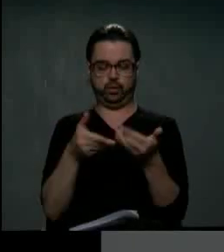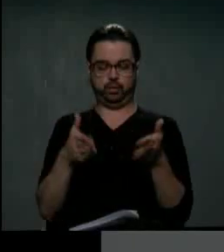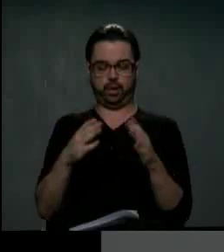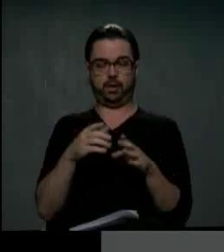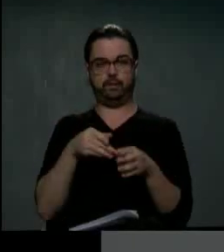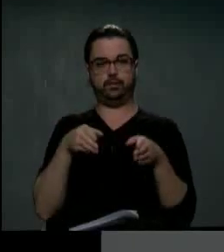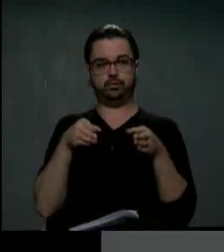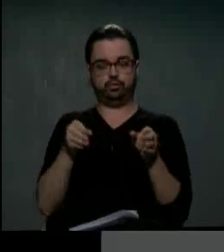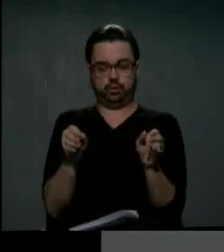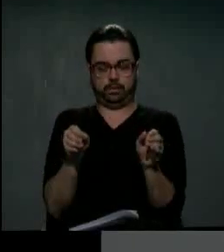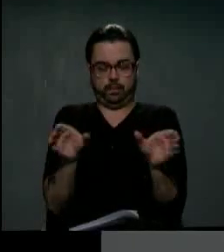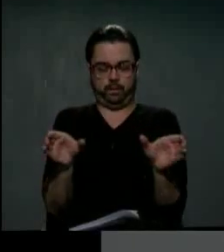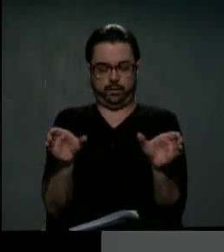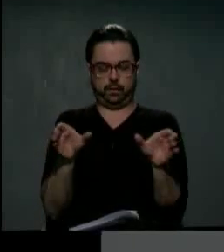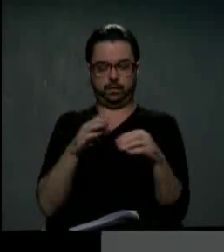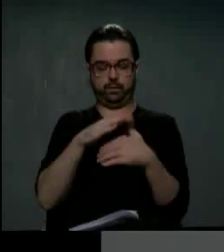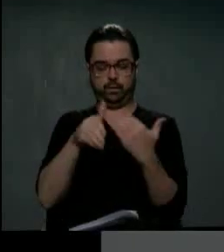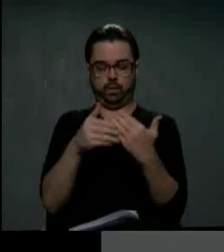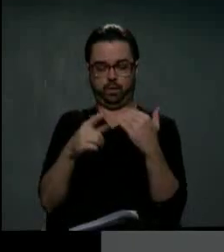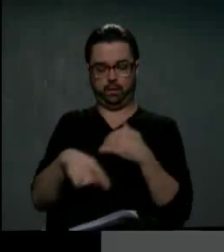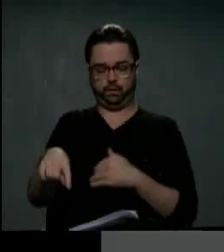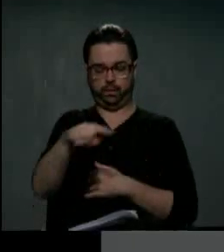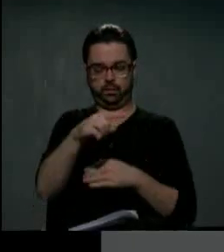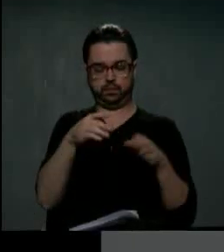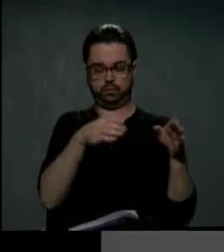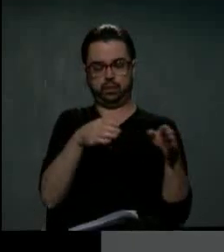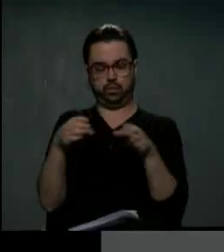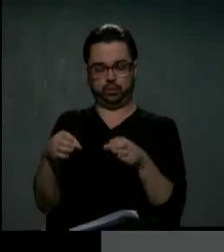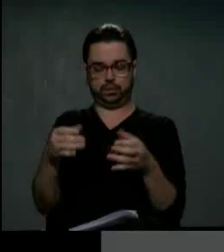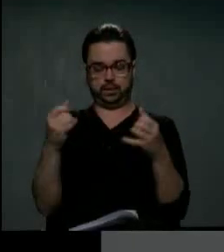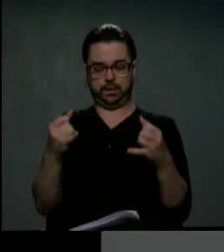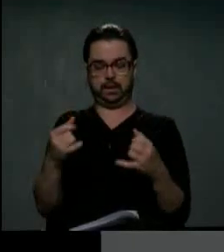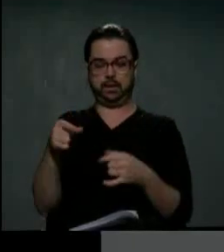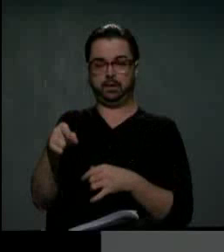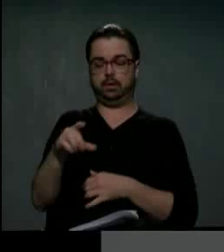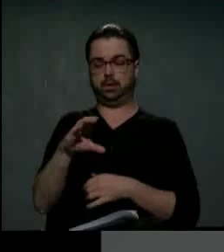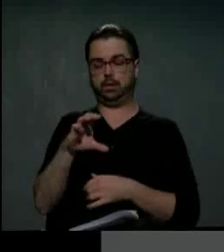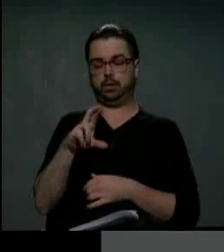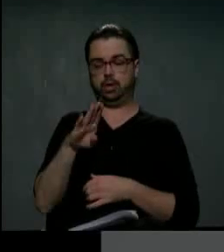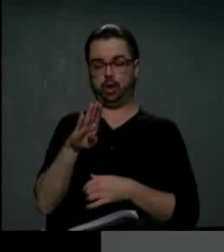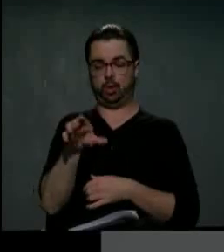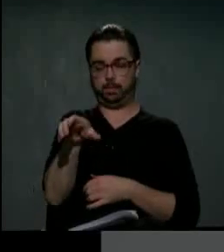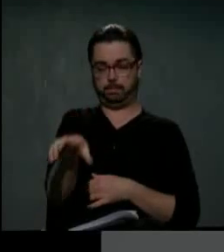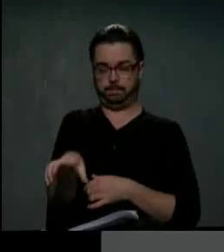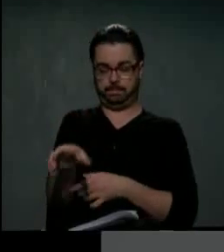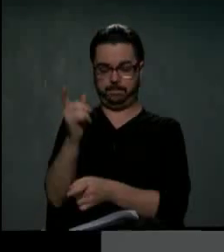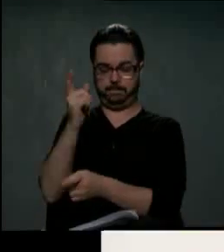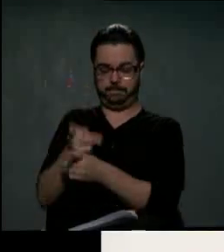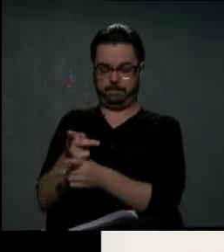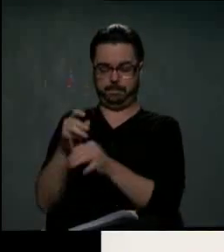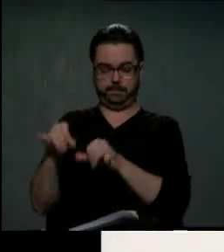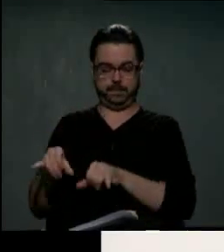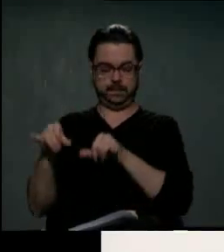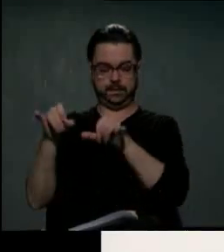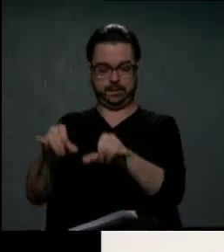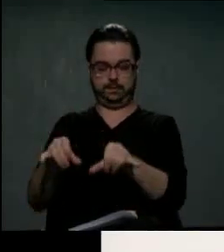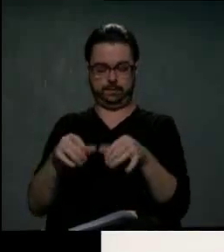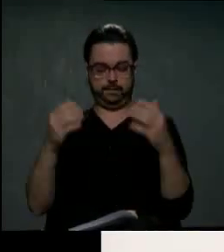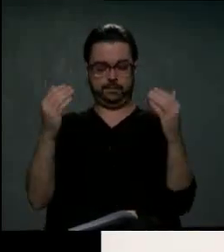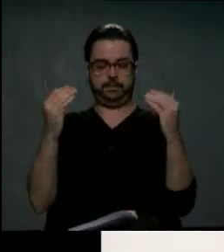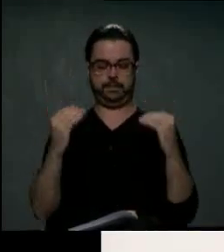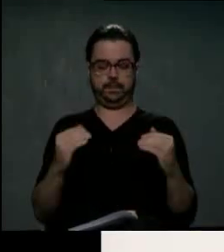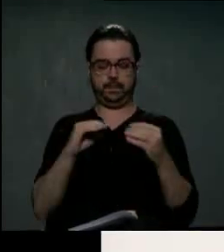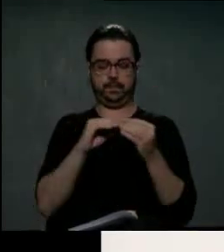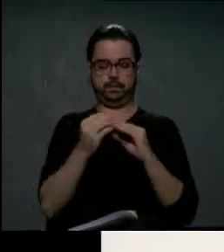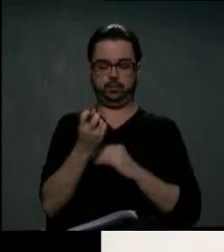The existing parking lot curb is to be maintained, allow the street buffer to be maintained as currently exists. Item number